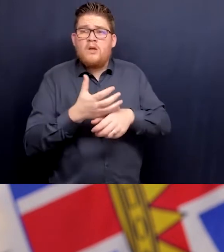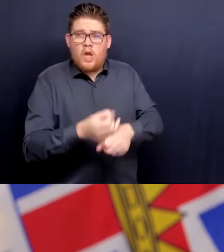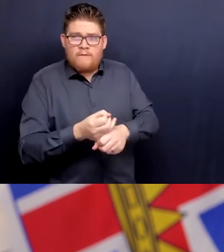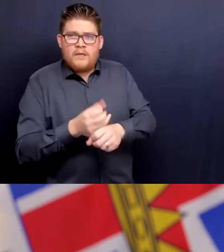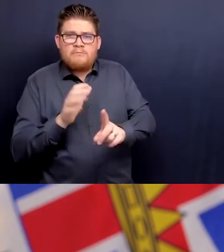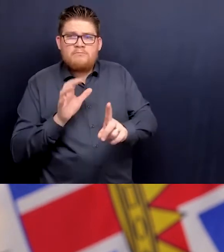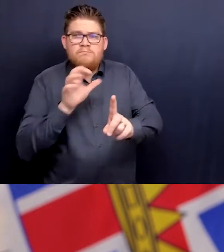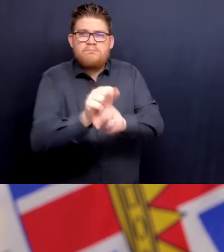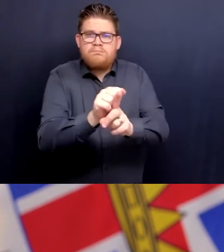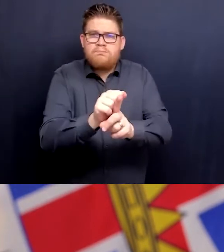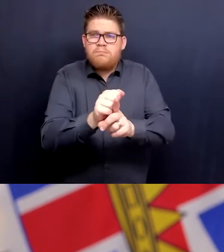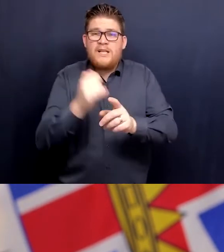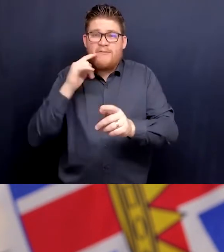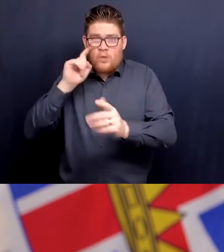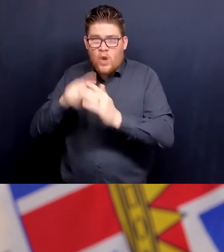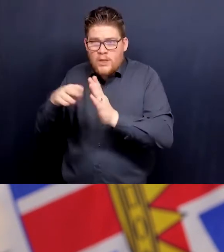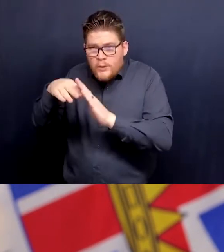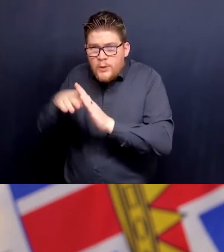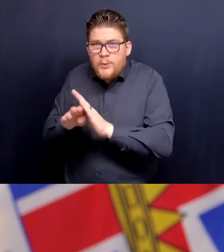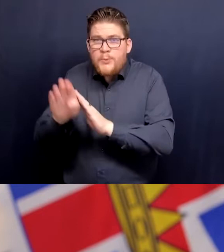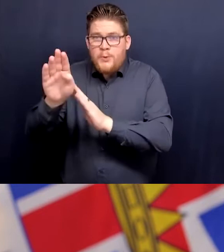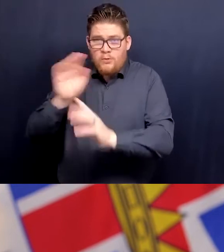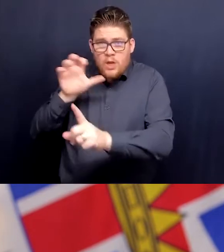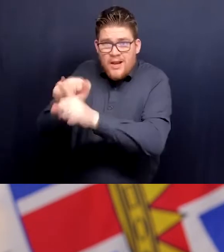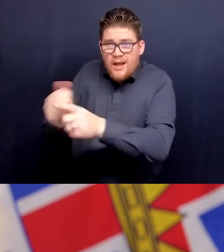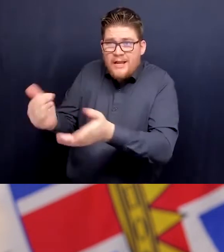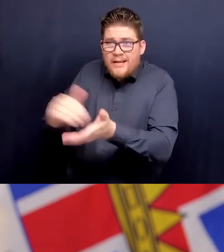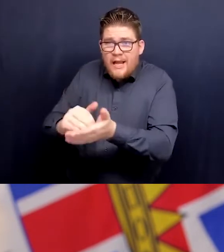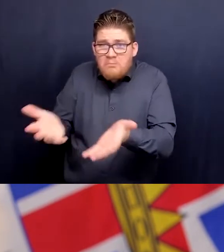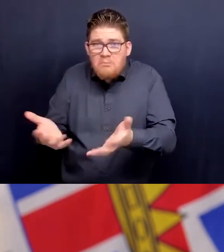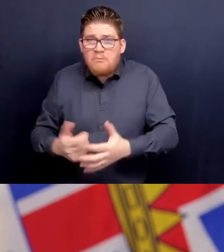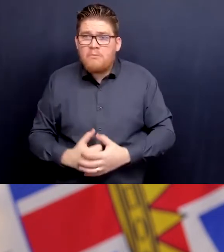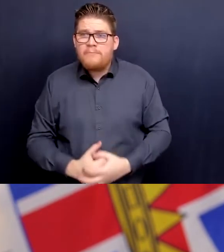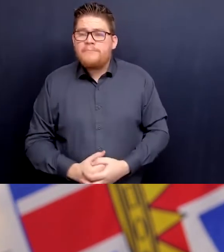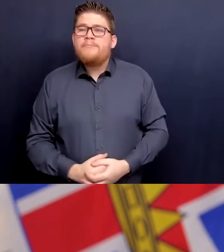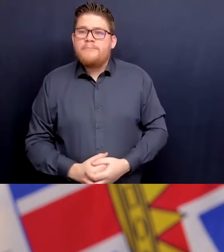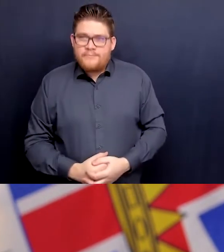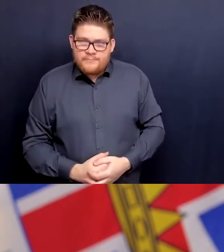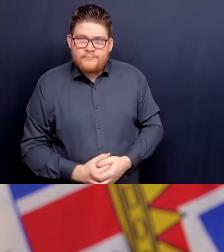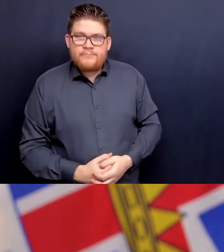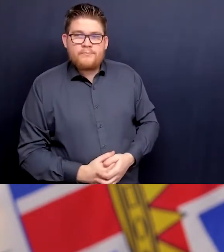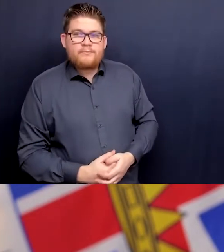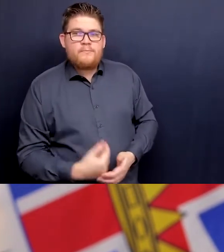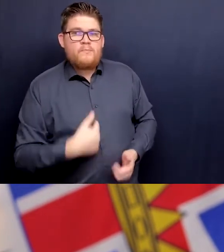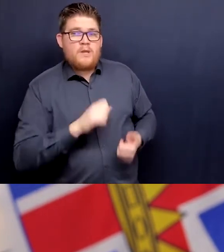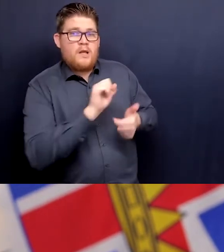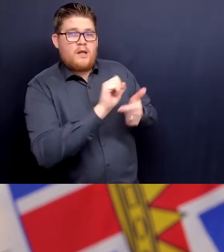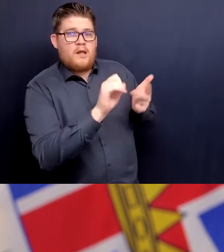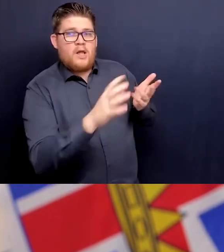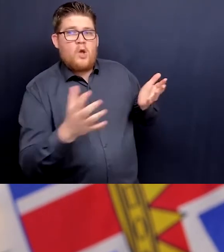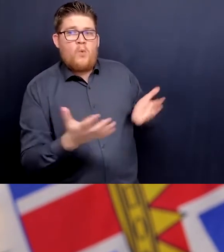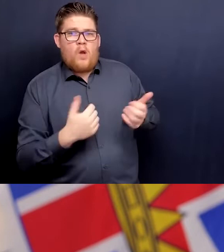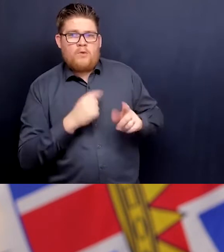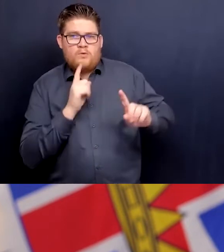so those are some of the things that we report, but there are many other surveillance streams that we watch on